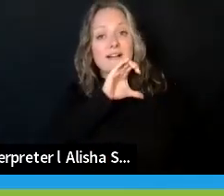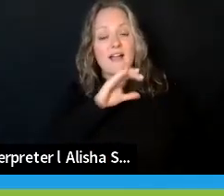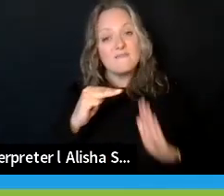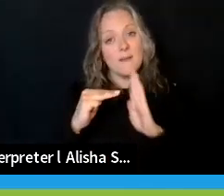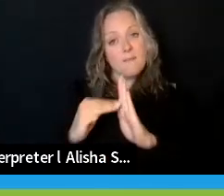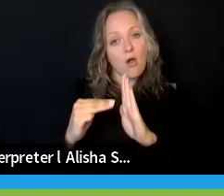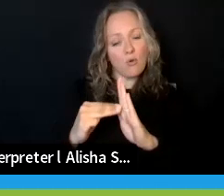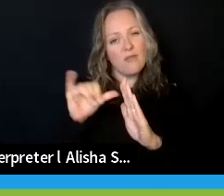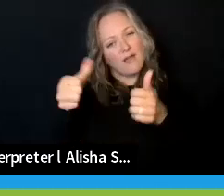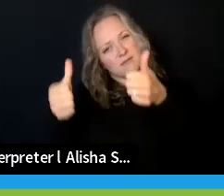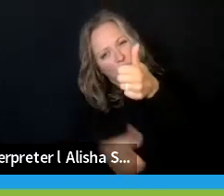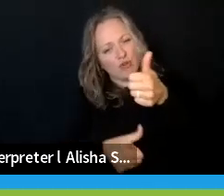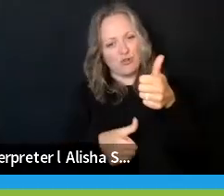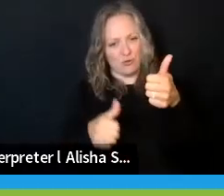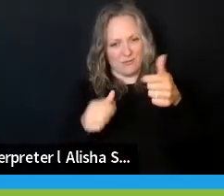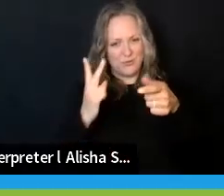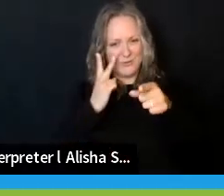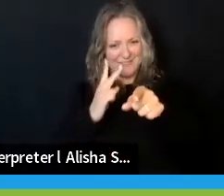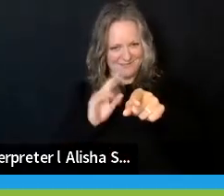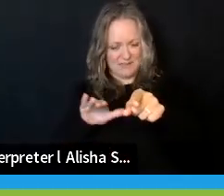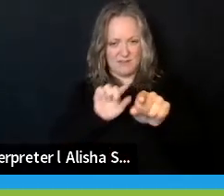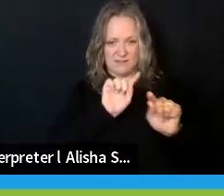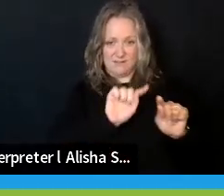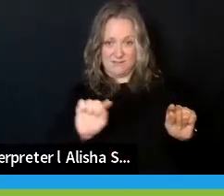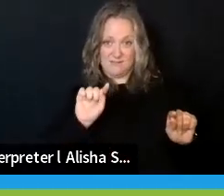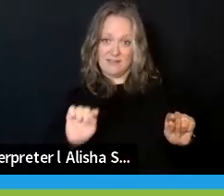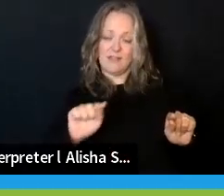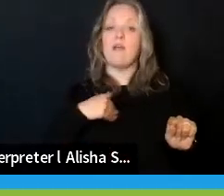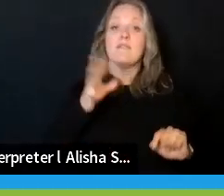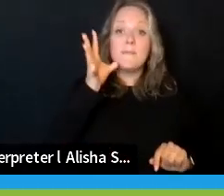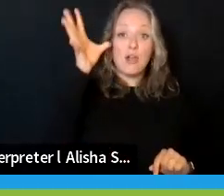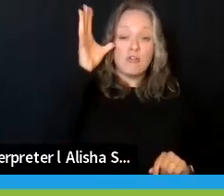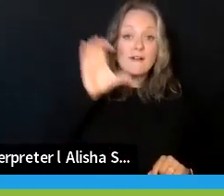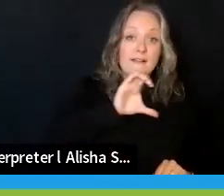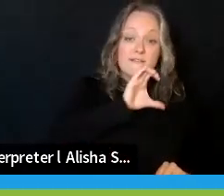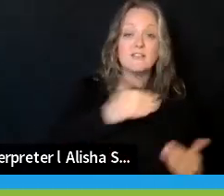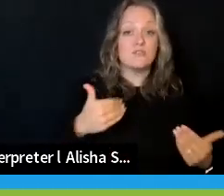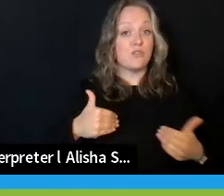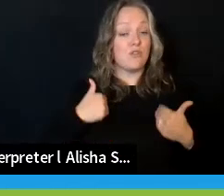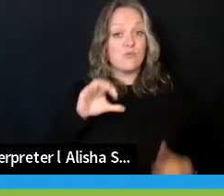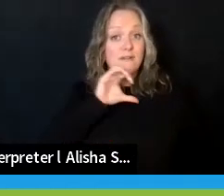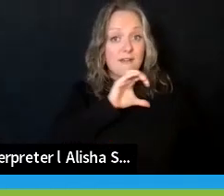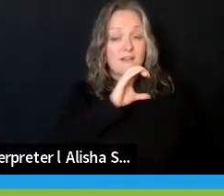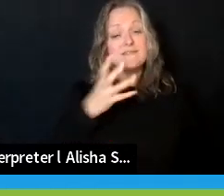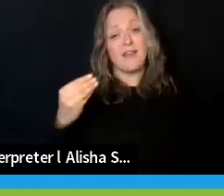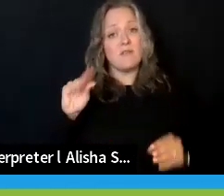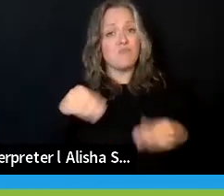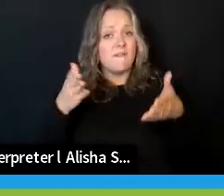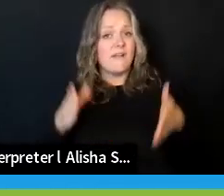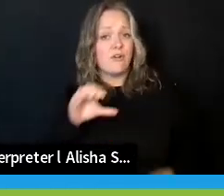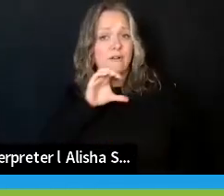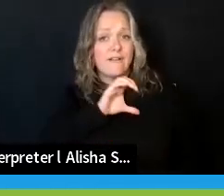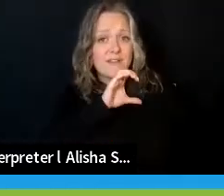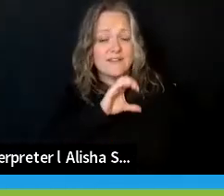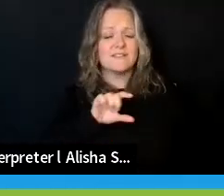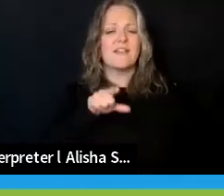which falls under the umbrella, and those are the parent cafes, the youth cafes, and the provider cafes. These are kind